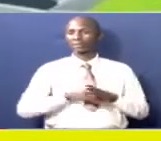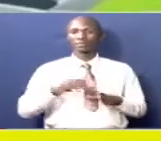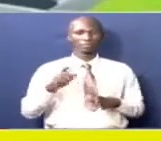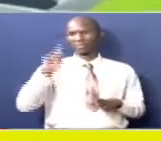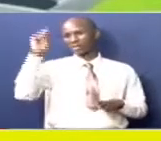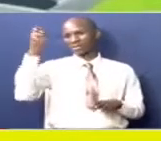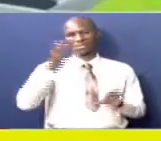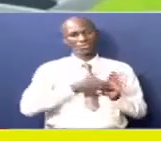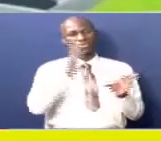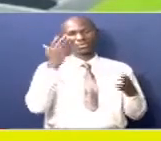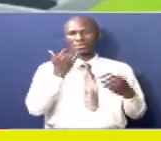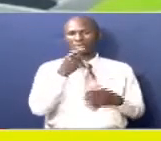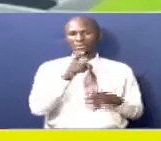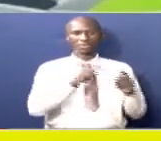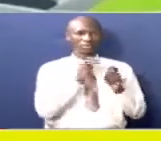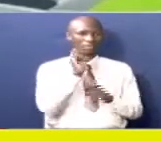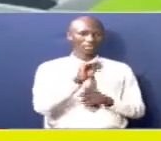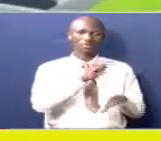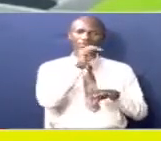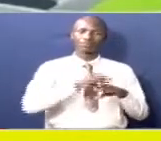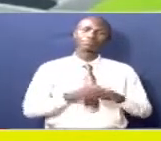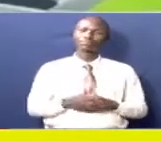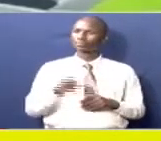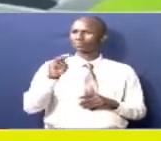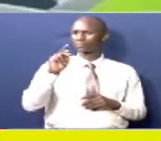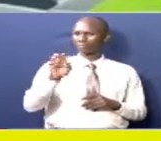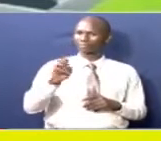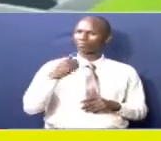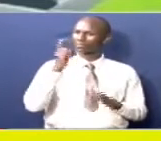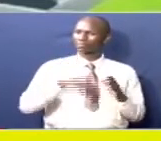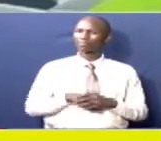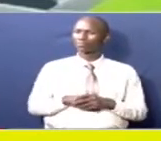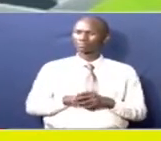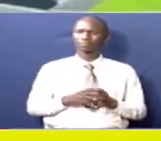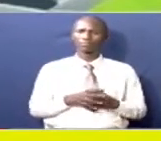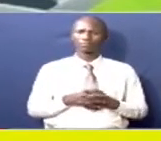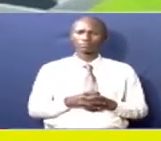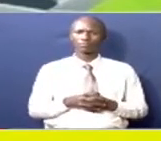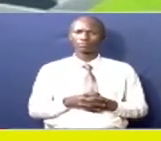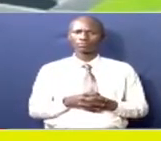utarambe Stars ni kuhithuwa suyo na itimu wake wa Nationals na indi Michael Olunga aisia ata.